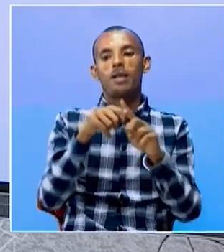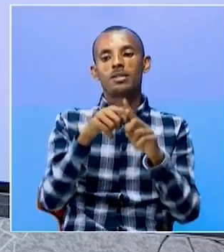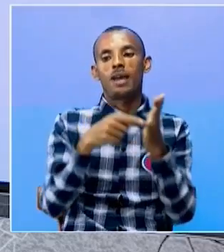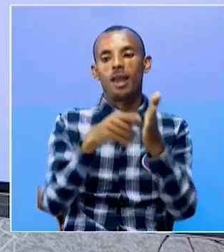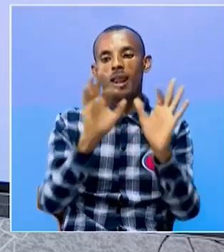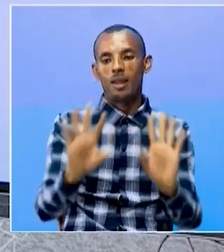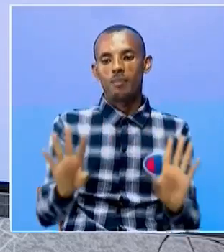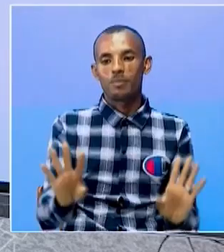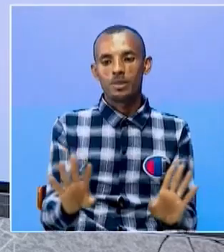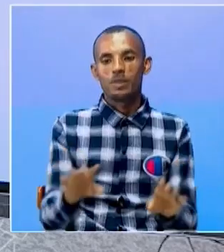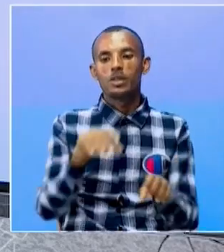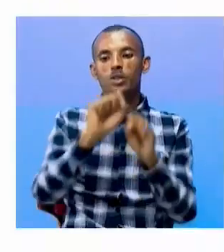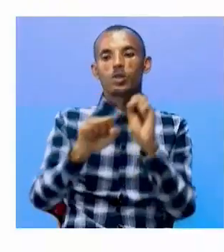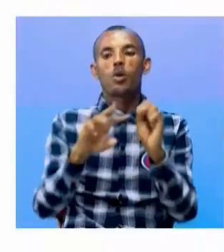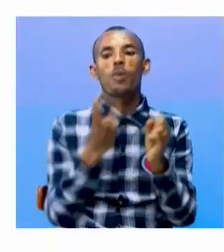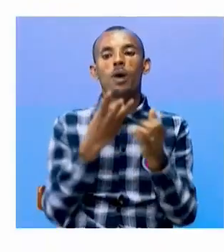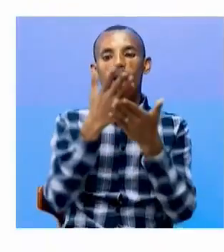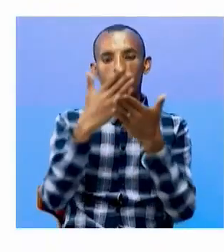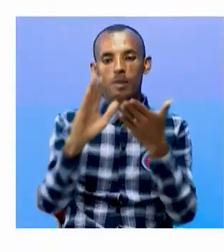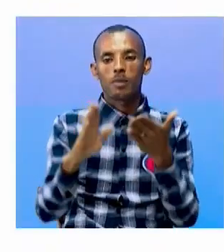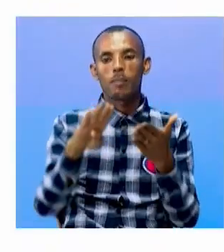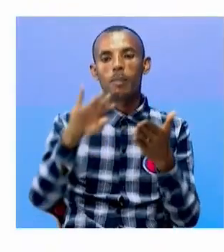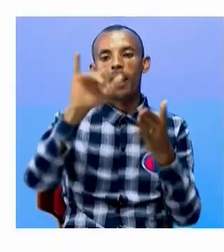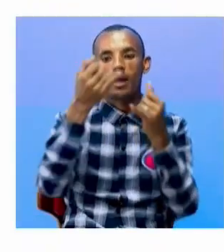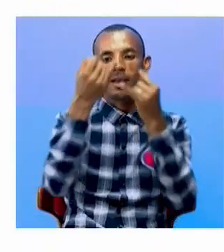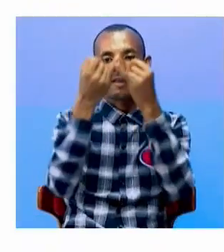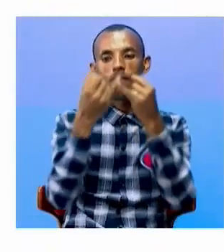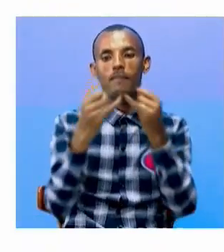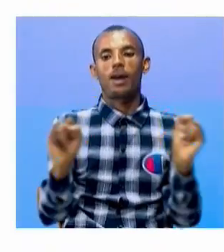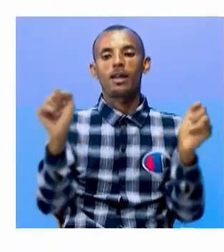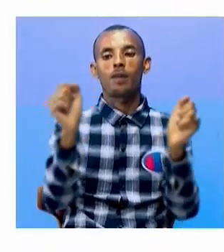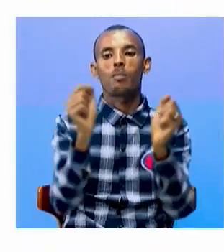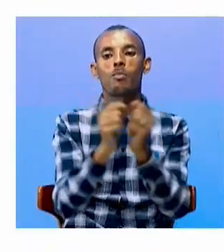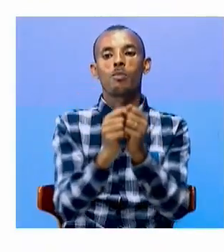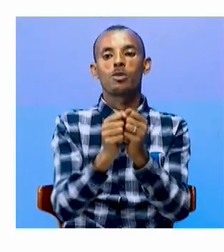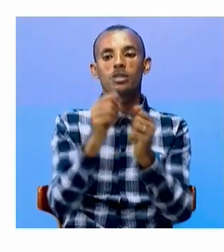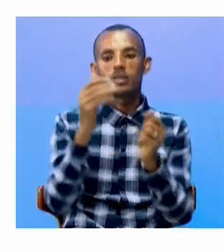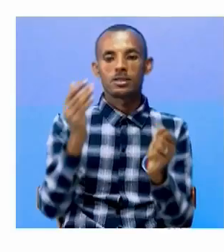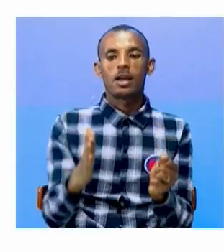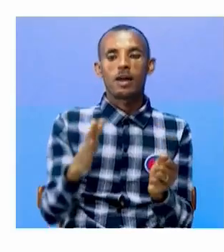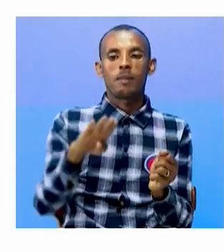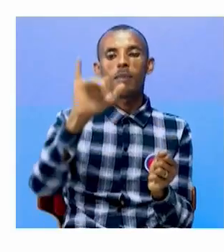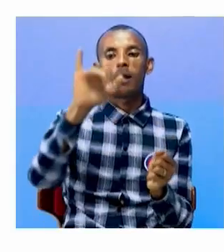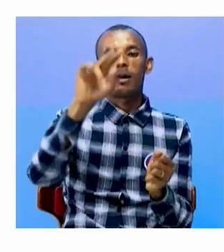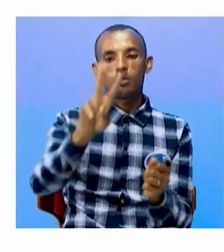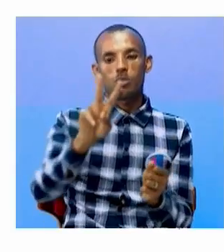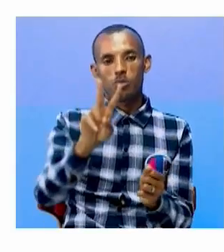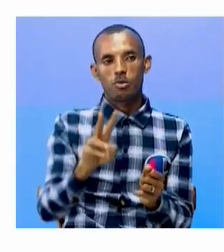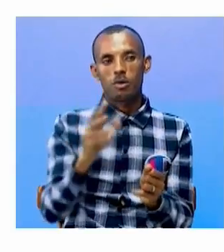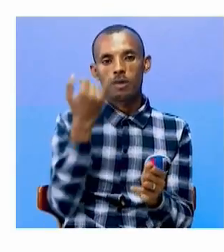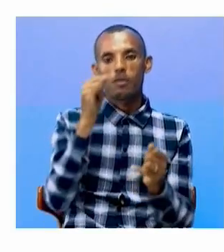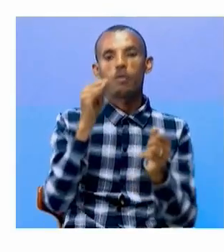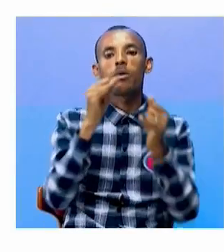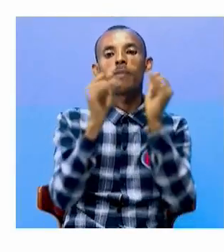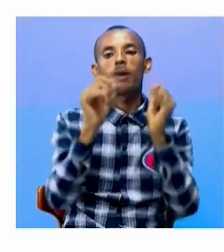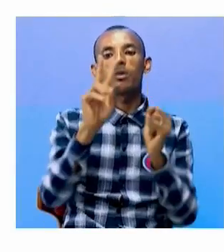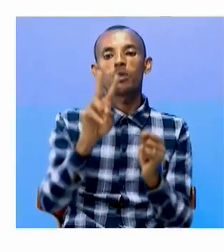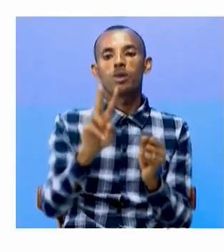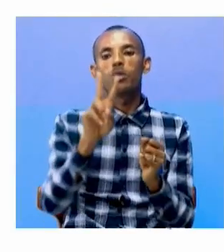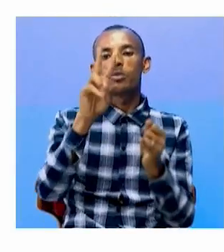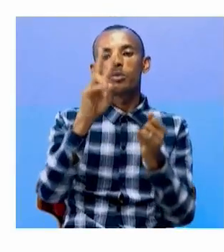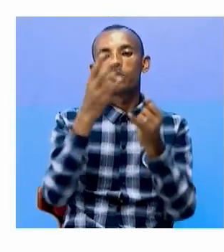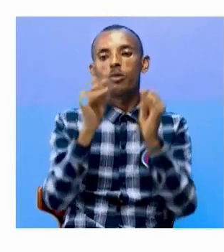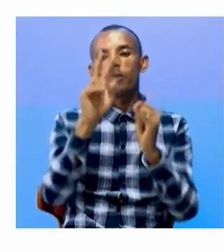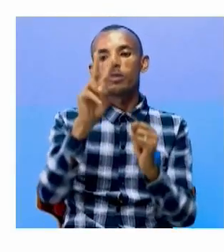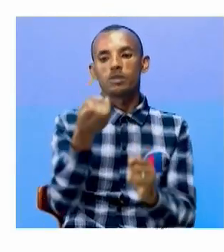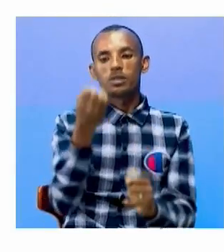so we can remove 2 by dividing both sides by 2. If you divide by 2, 2 over 2 is 1,